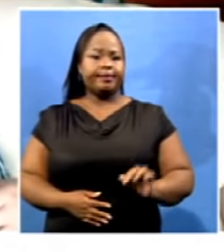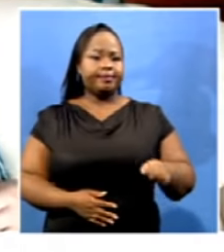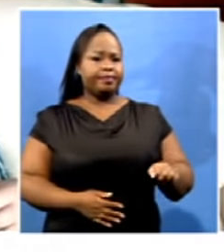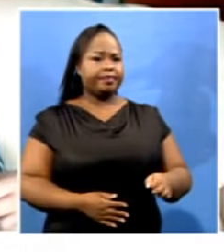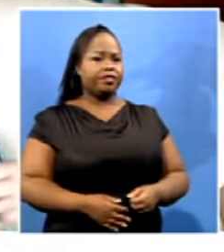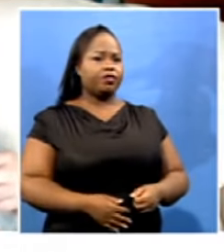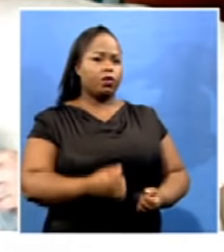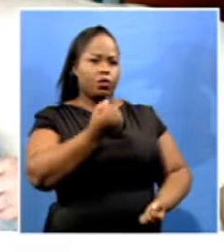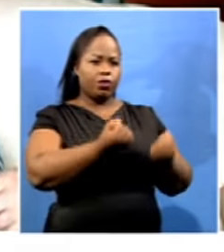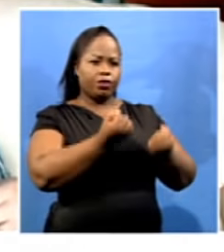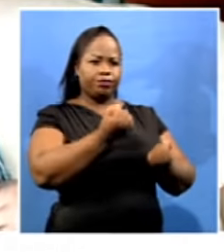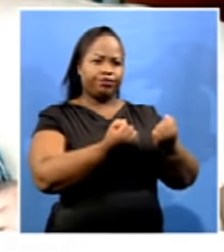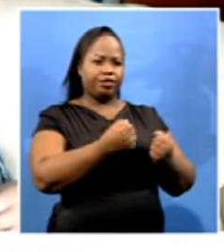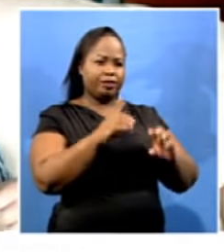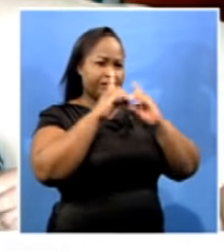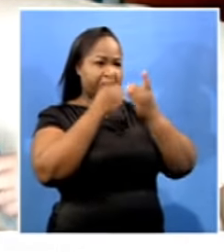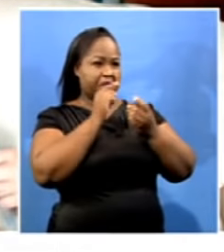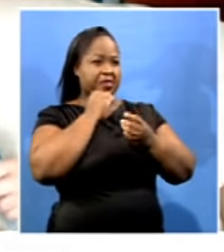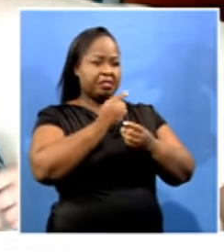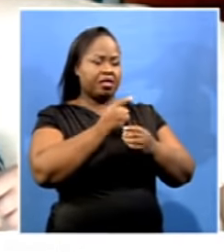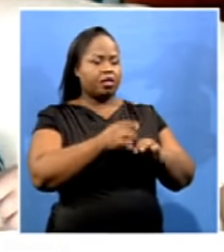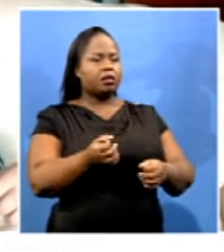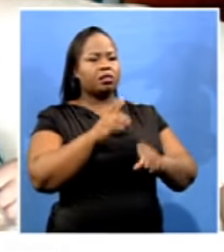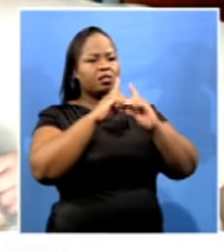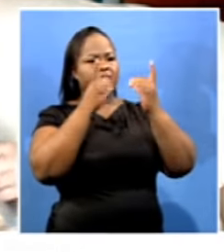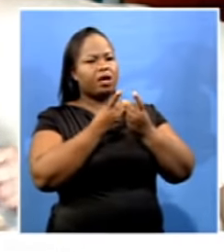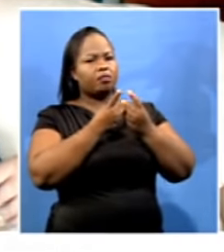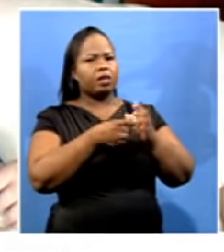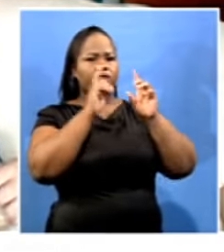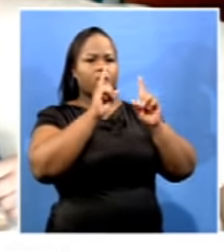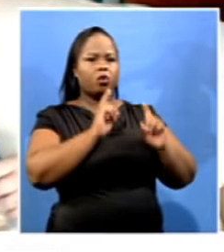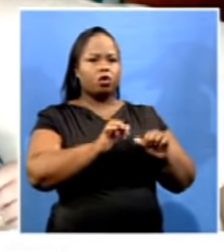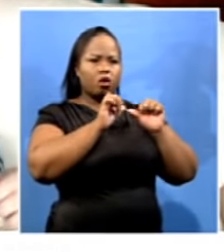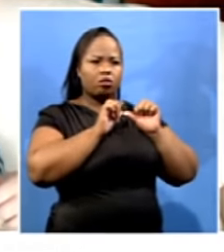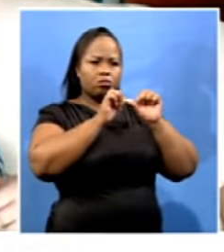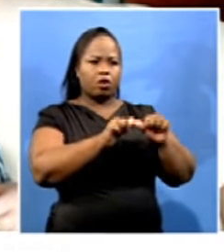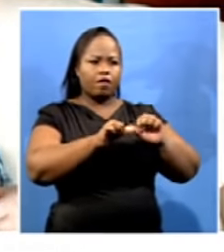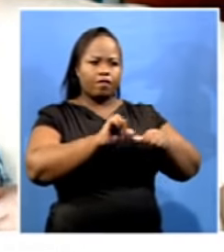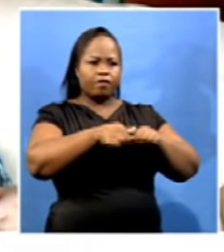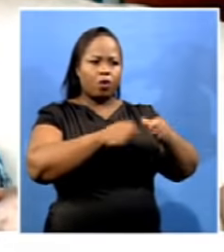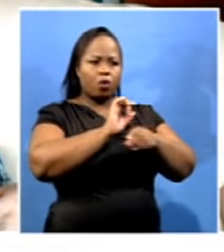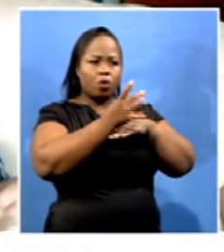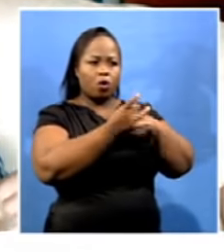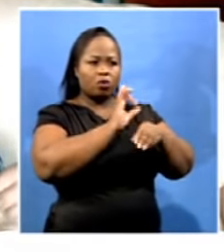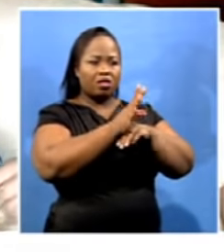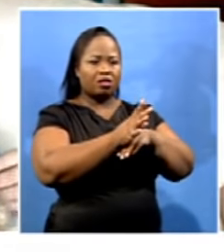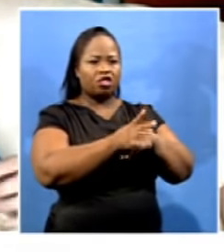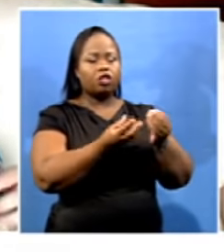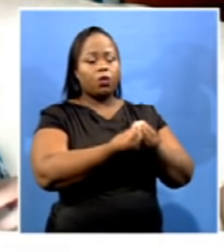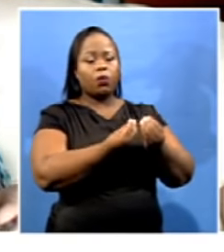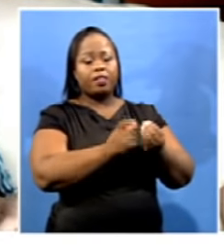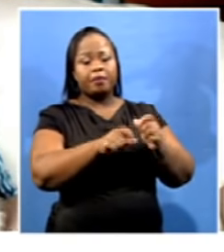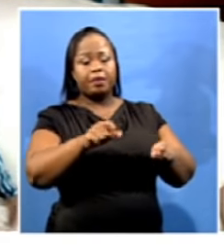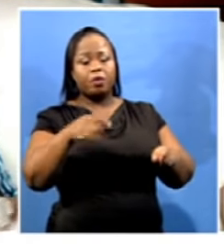Justice Department coming out saying that the department had followed all proper channels before his release and that consultation with victims had been